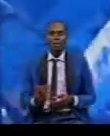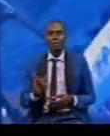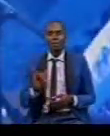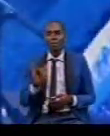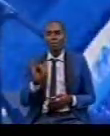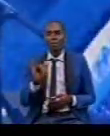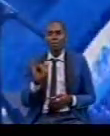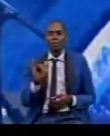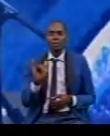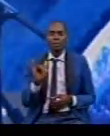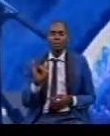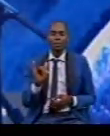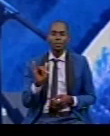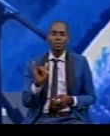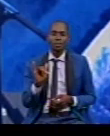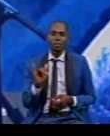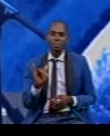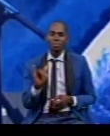name.